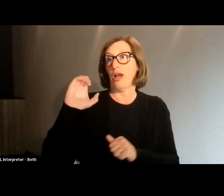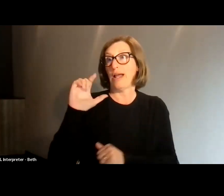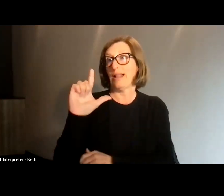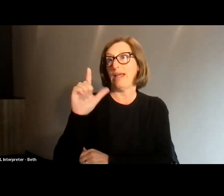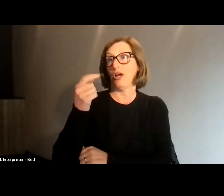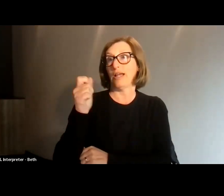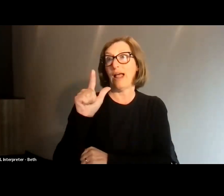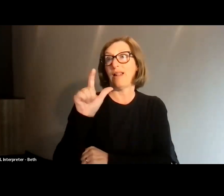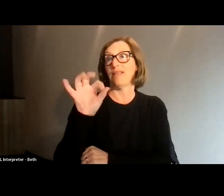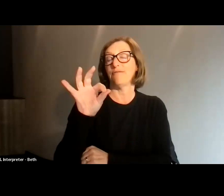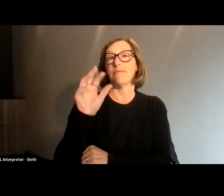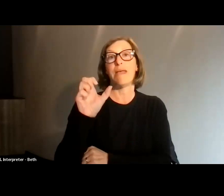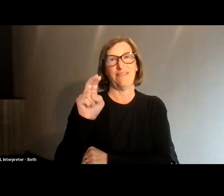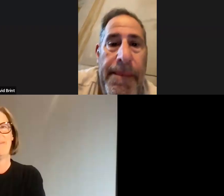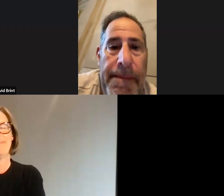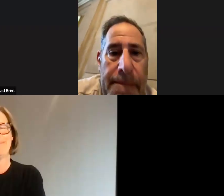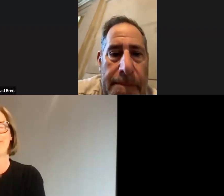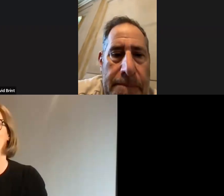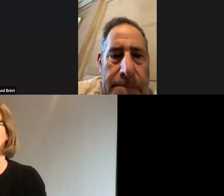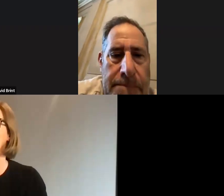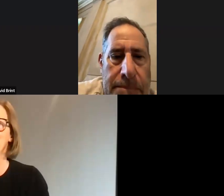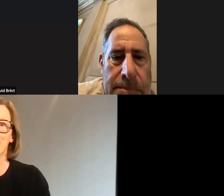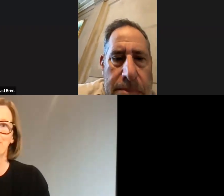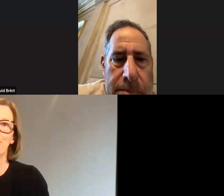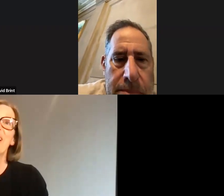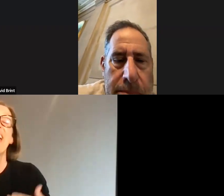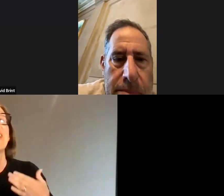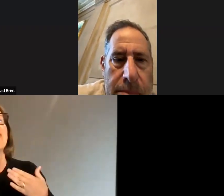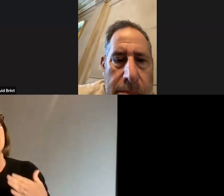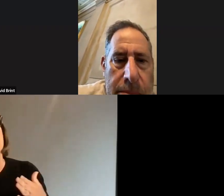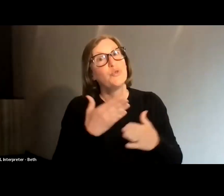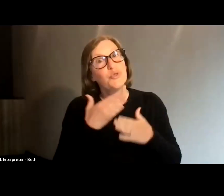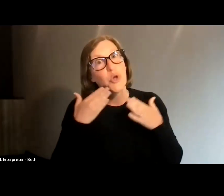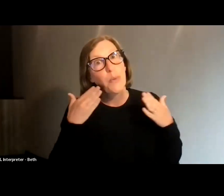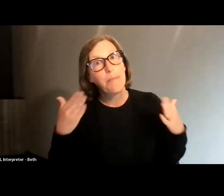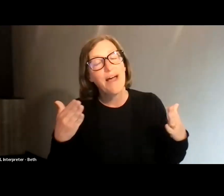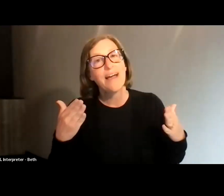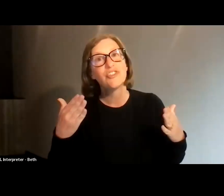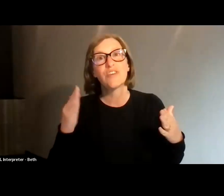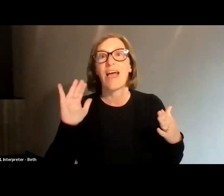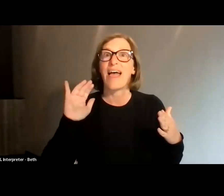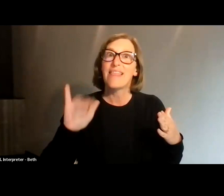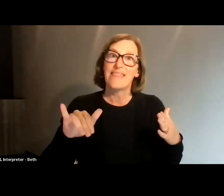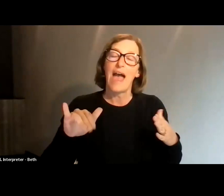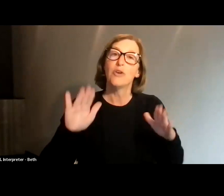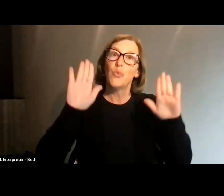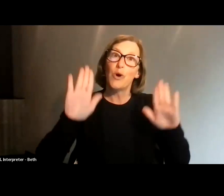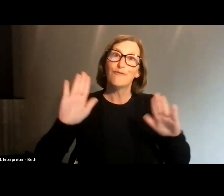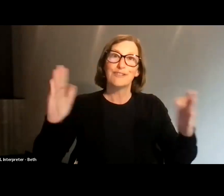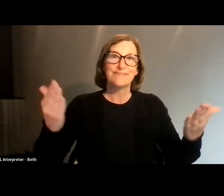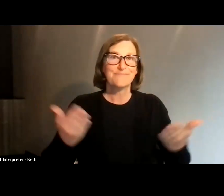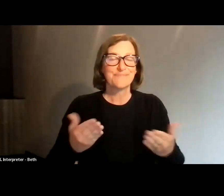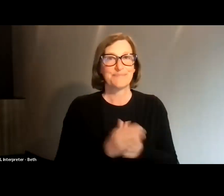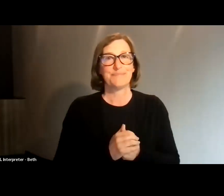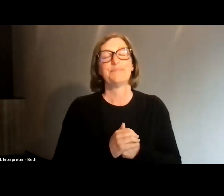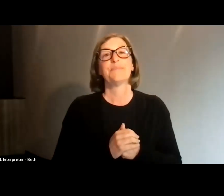and everyone take care. Thank you so much, David, for that nice introduction. As David